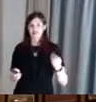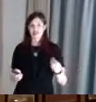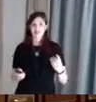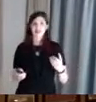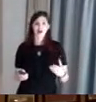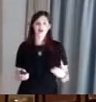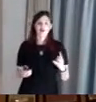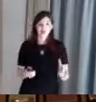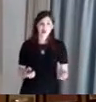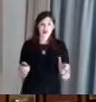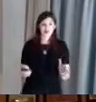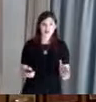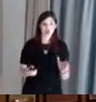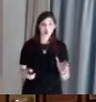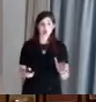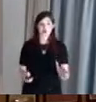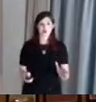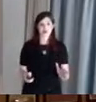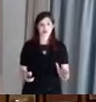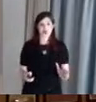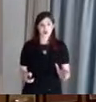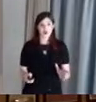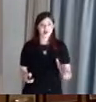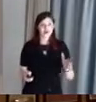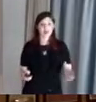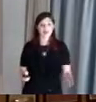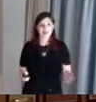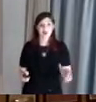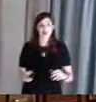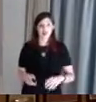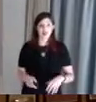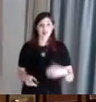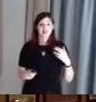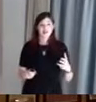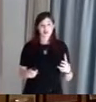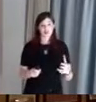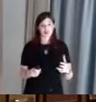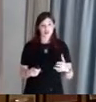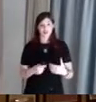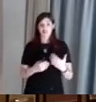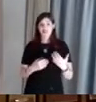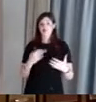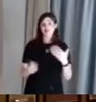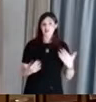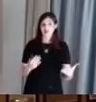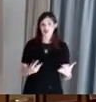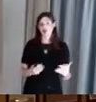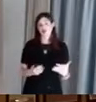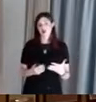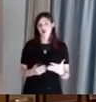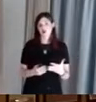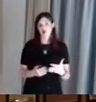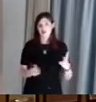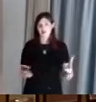and seeing these types of scary messages all over the place. Or maybe something even scarier, like this message. So this is a relatively new piece